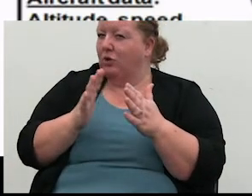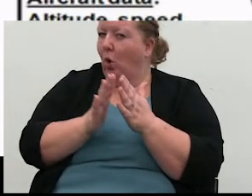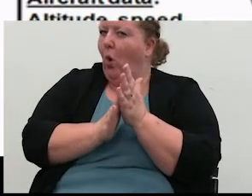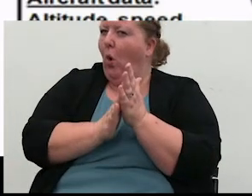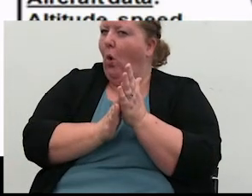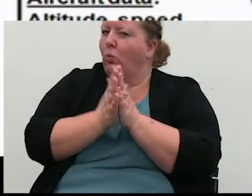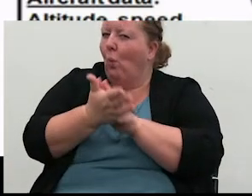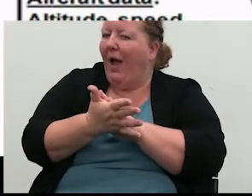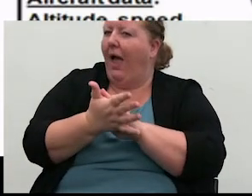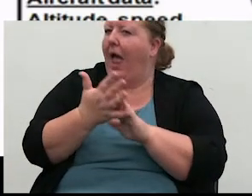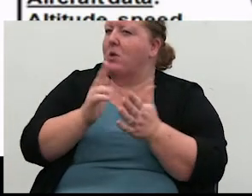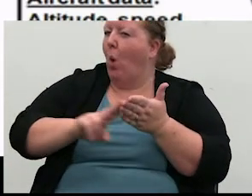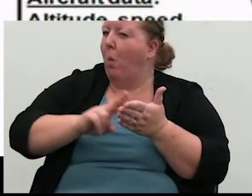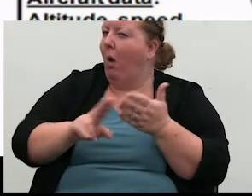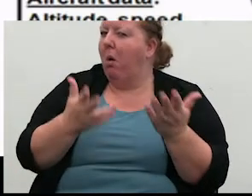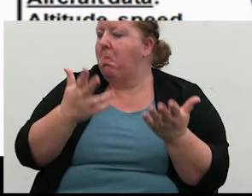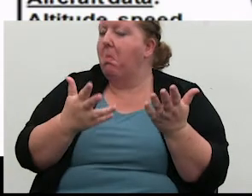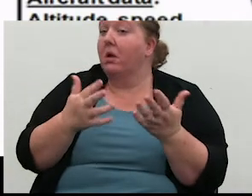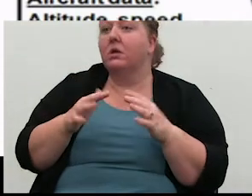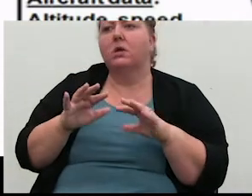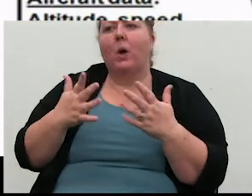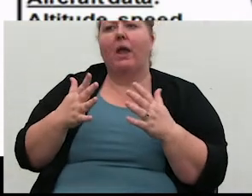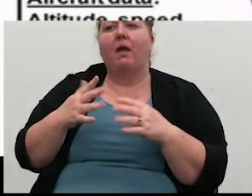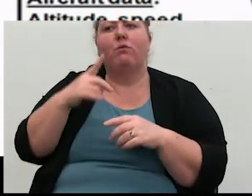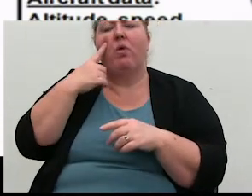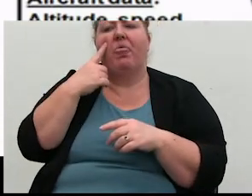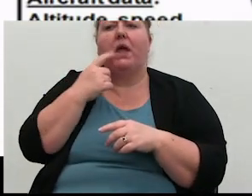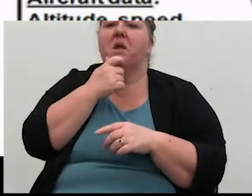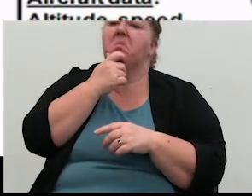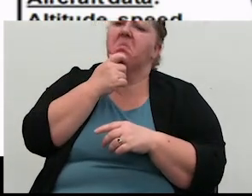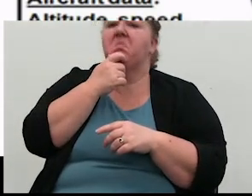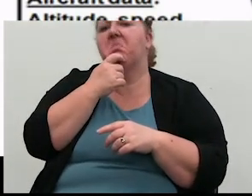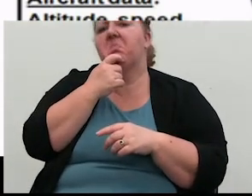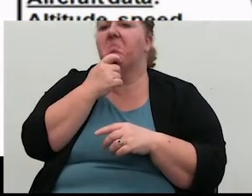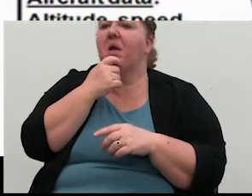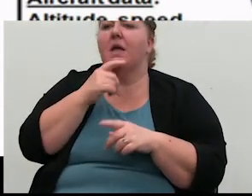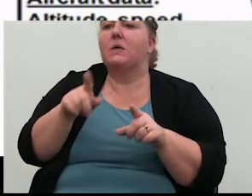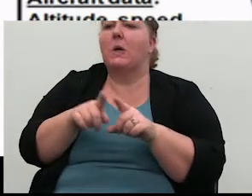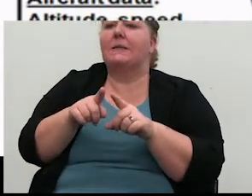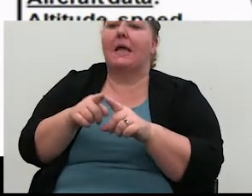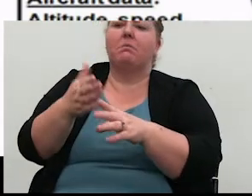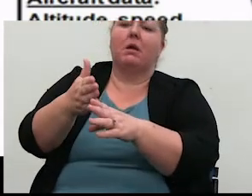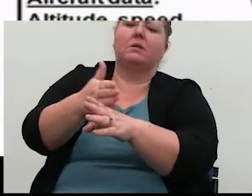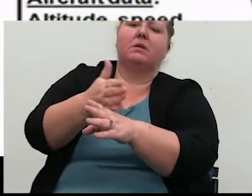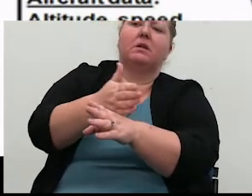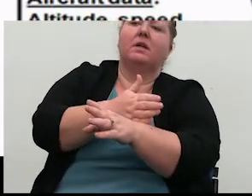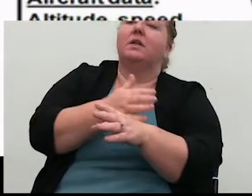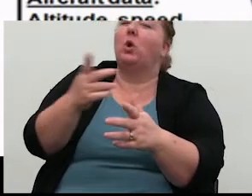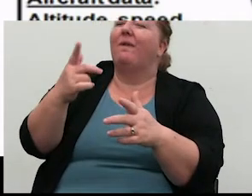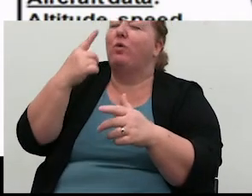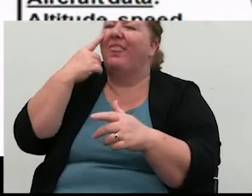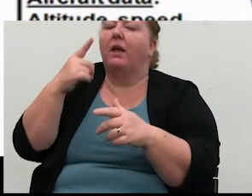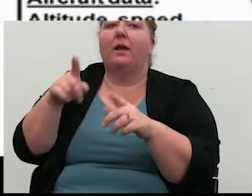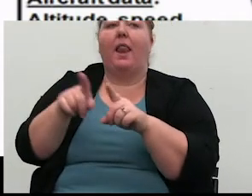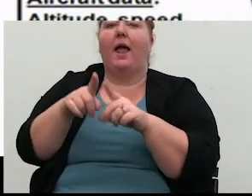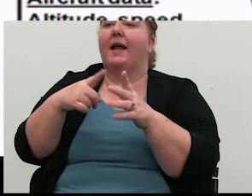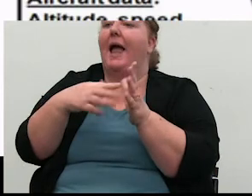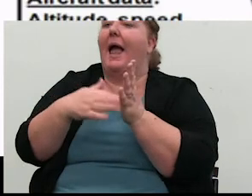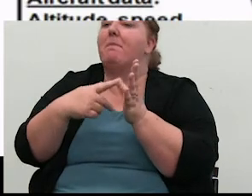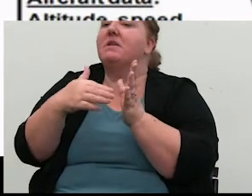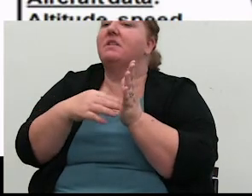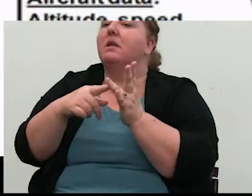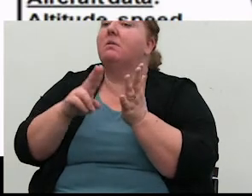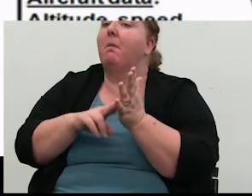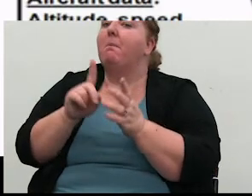patterns are unusual, but look a bit like the previous aircraft engine, I think a bit like Amazon for